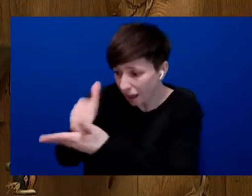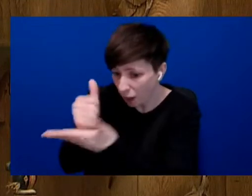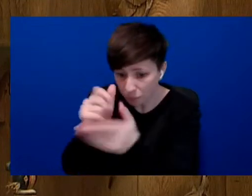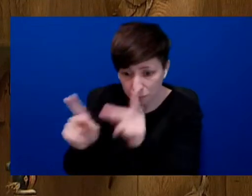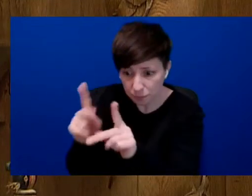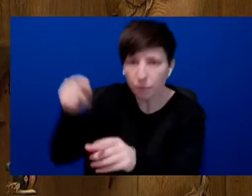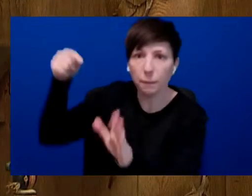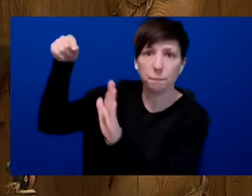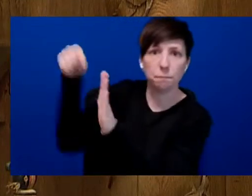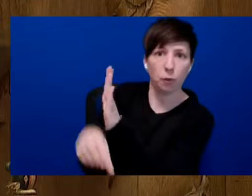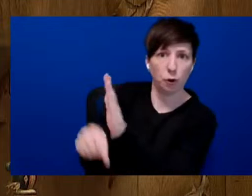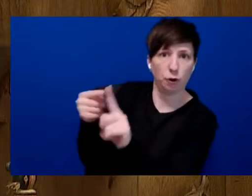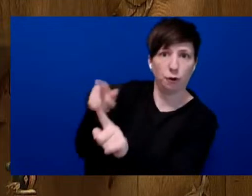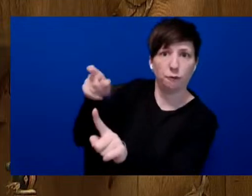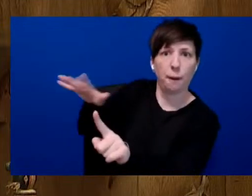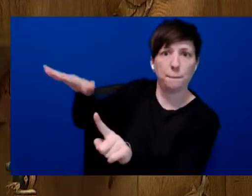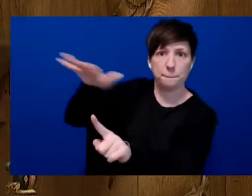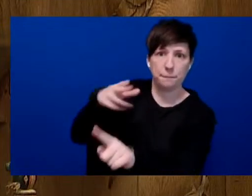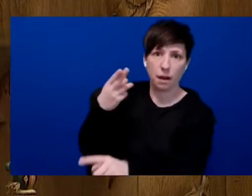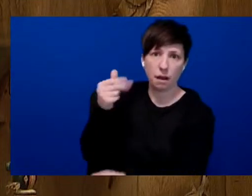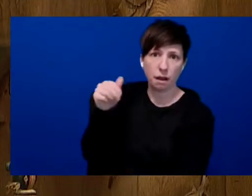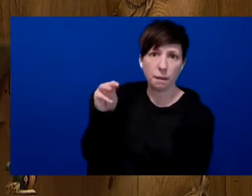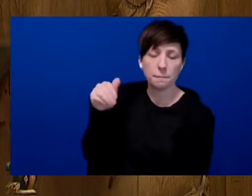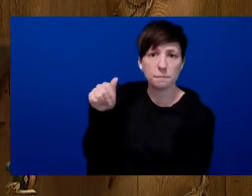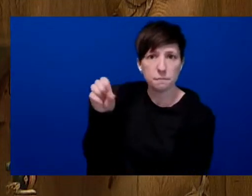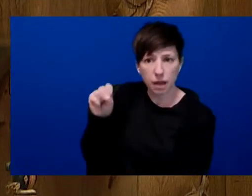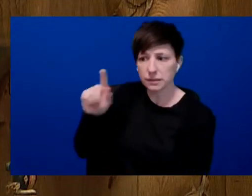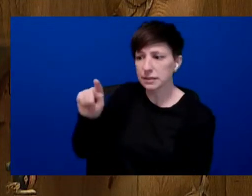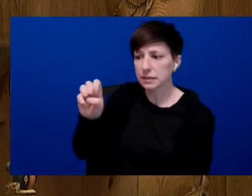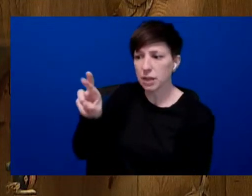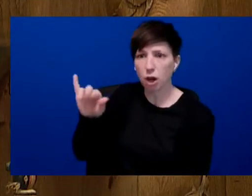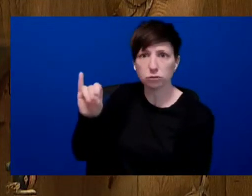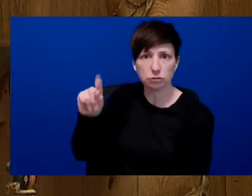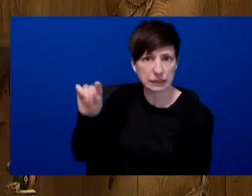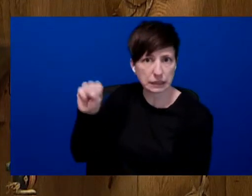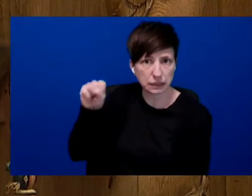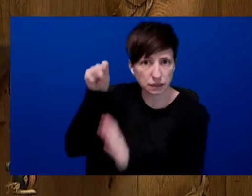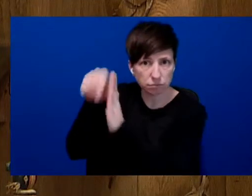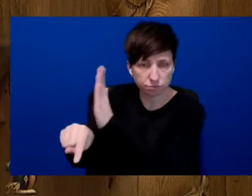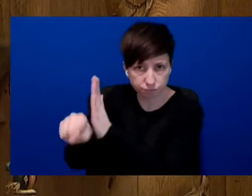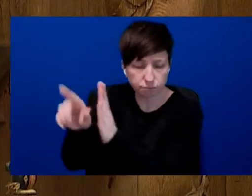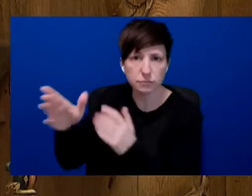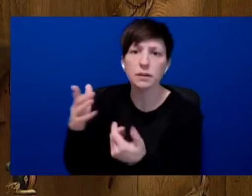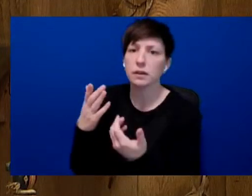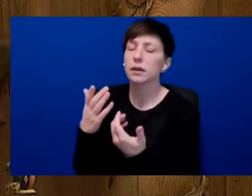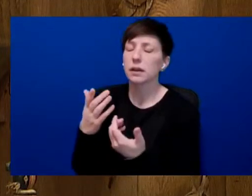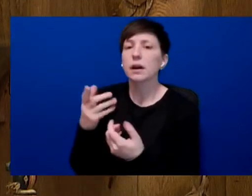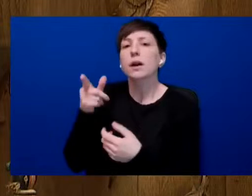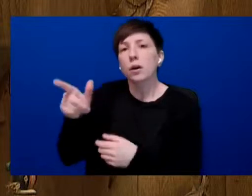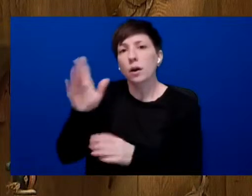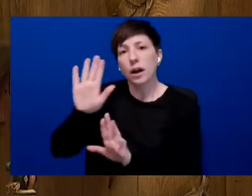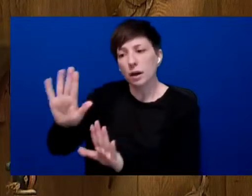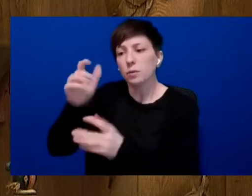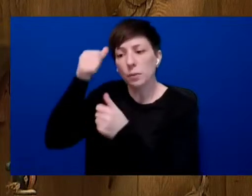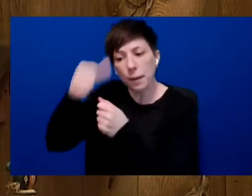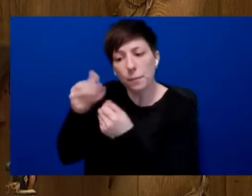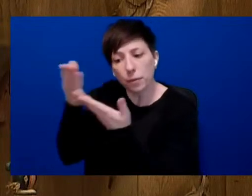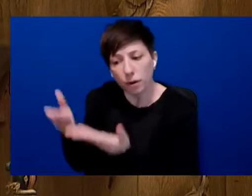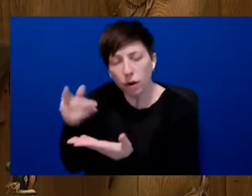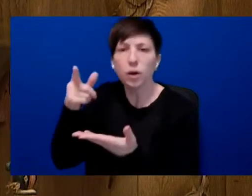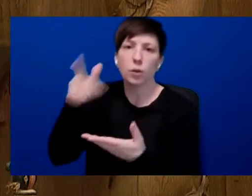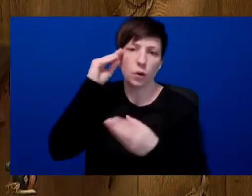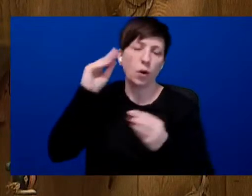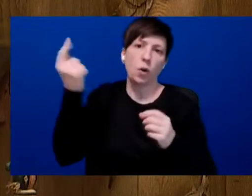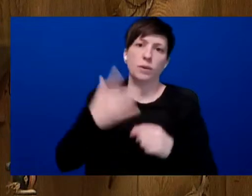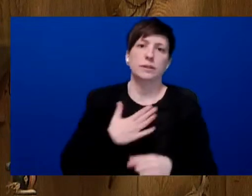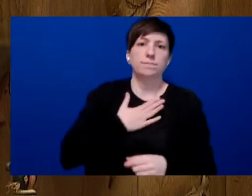his memory be a blessing. We mourn those who answer the nation's call, including Reuben Sinclair, who, on his passing,